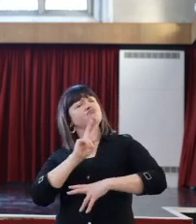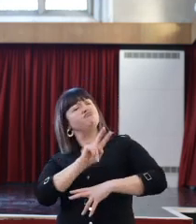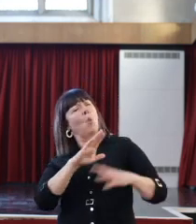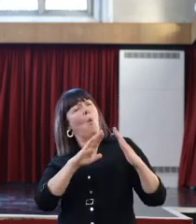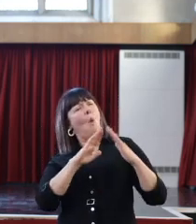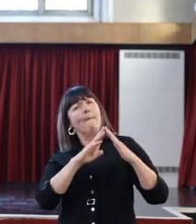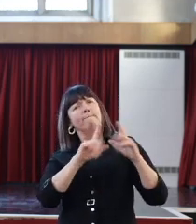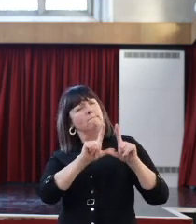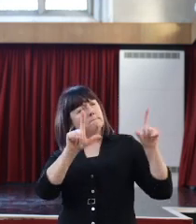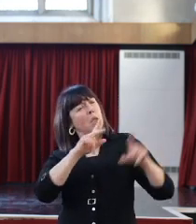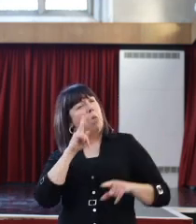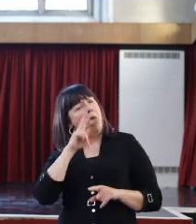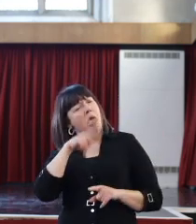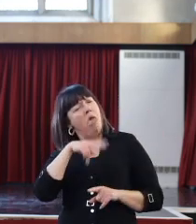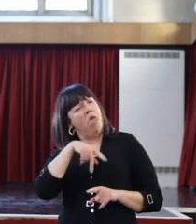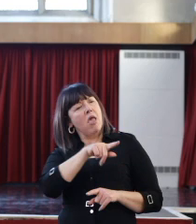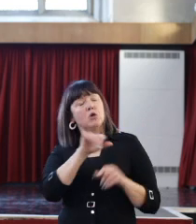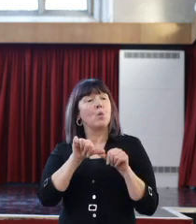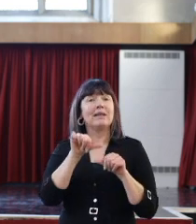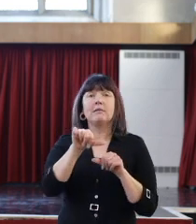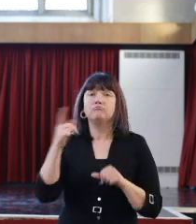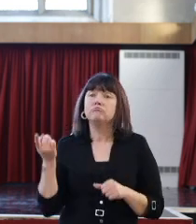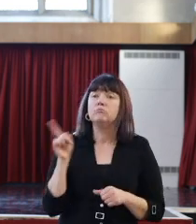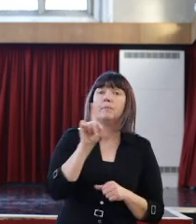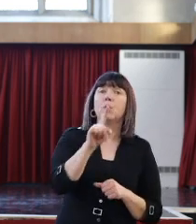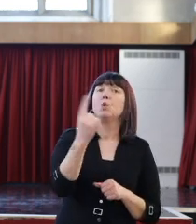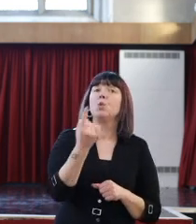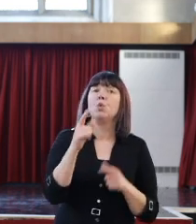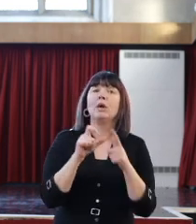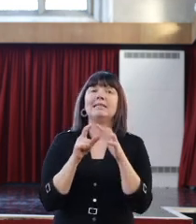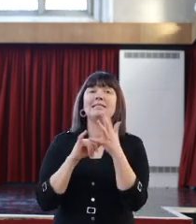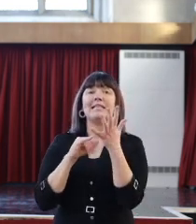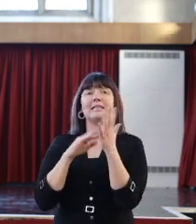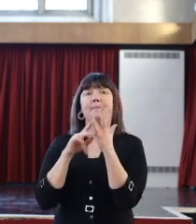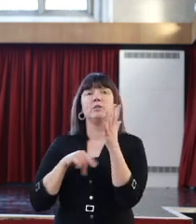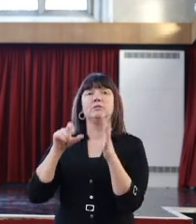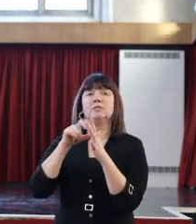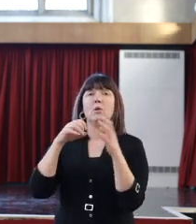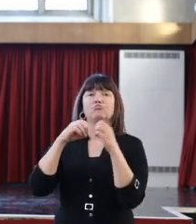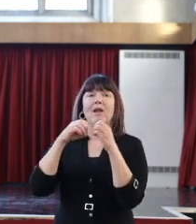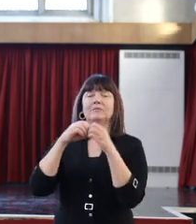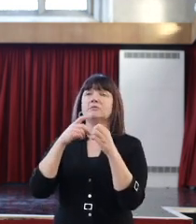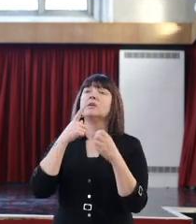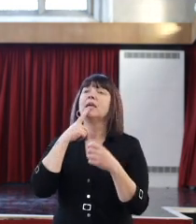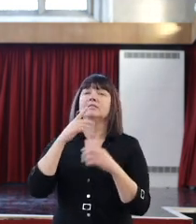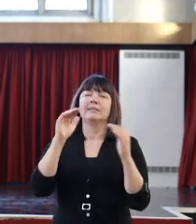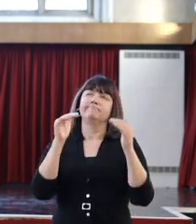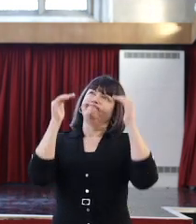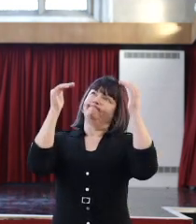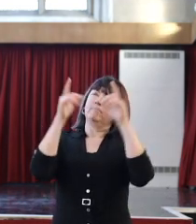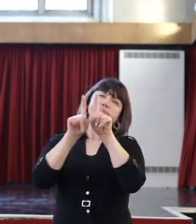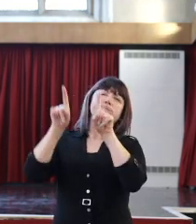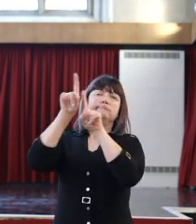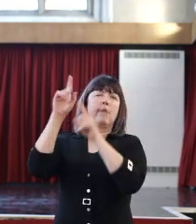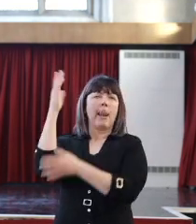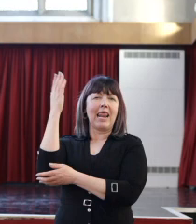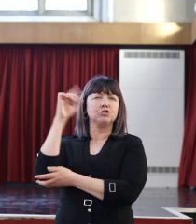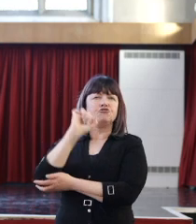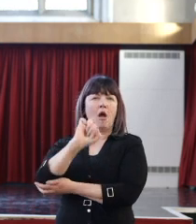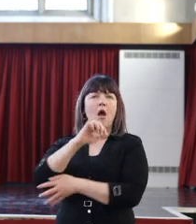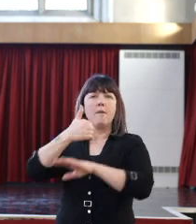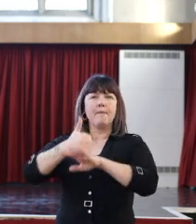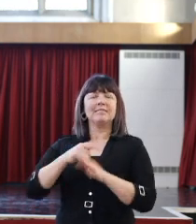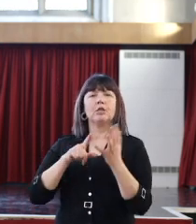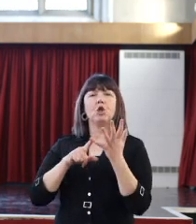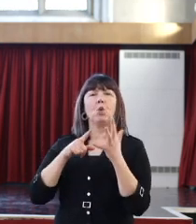wonder. Next up is Desmond Brett, and he's the senior lecturer at the NUA, and he's got some